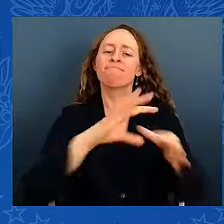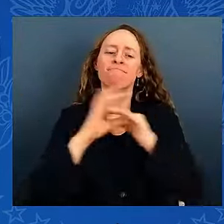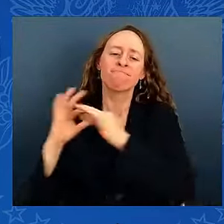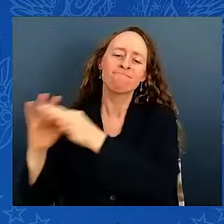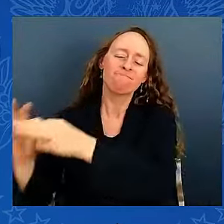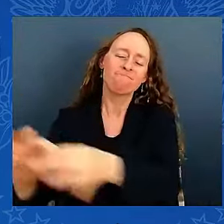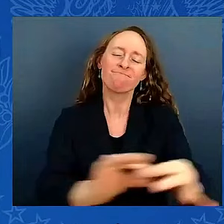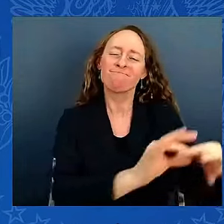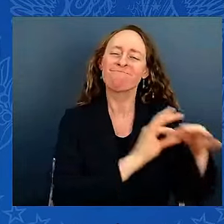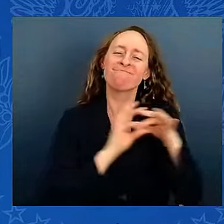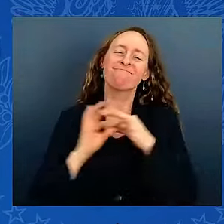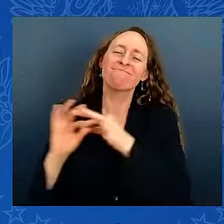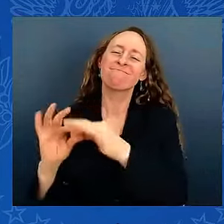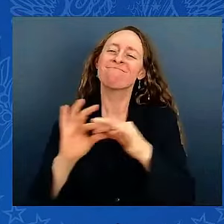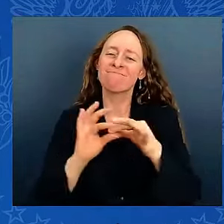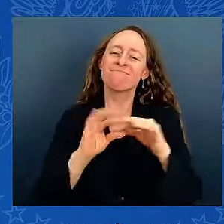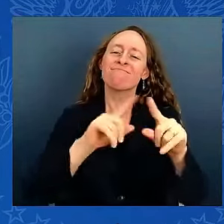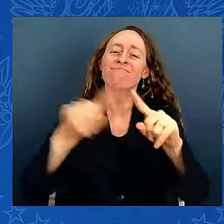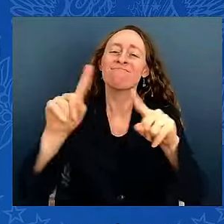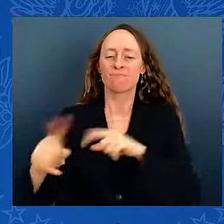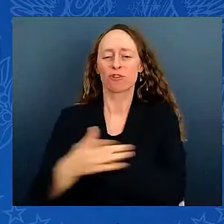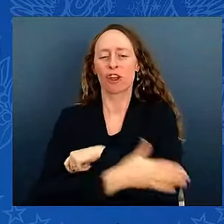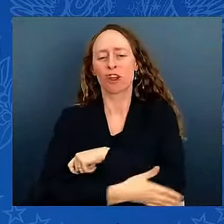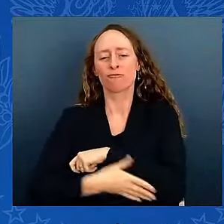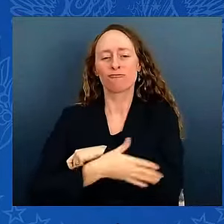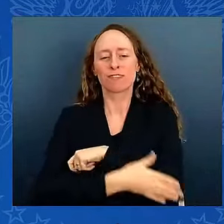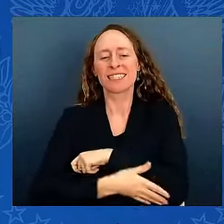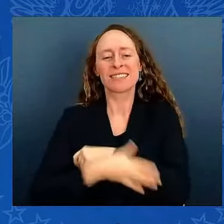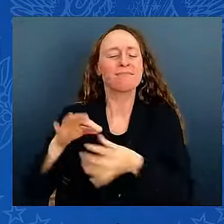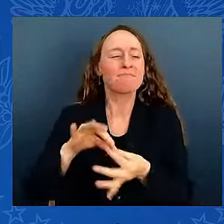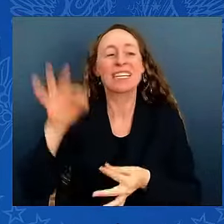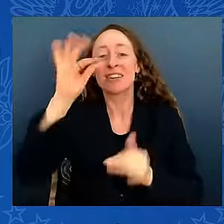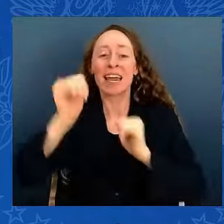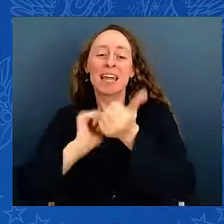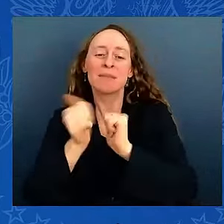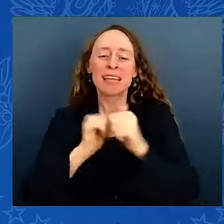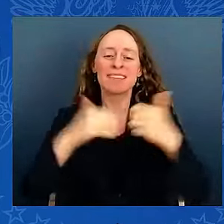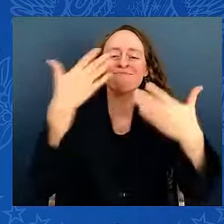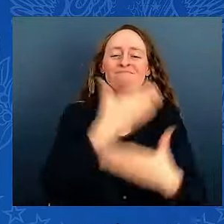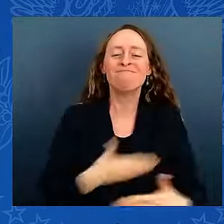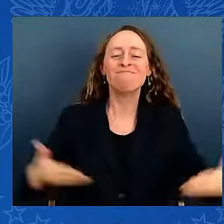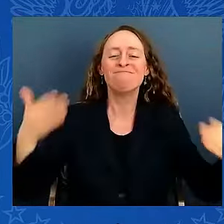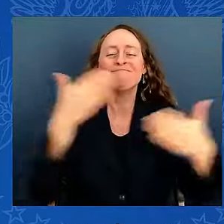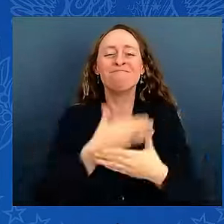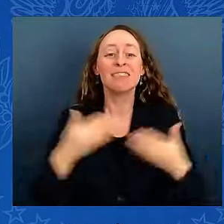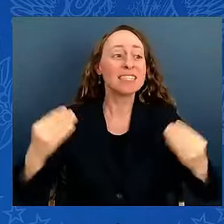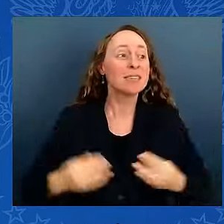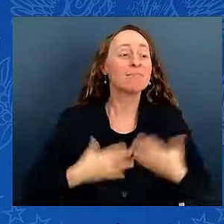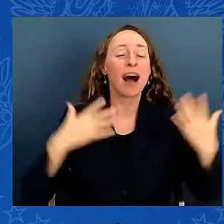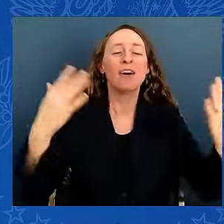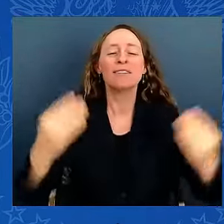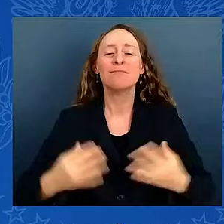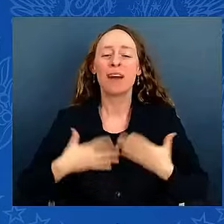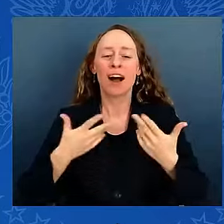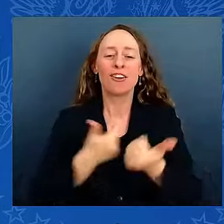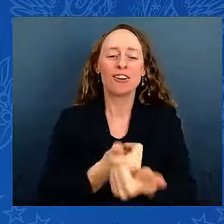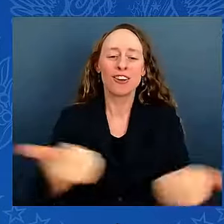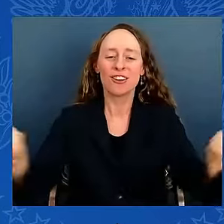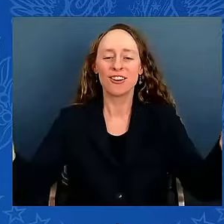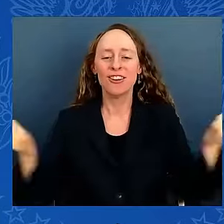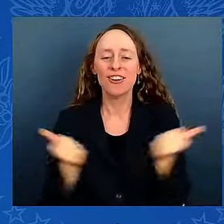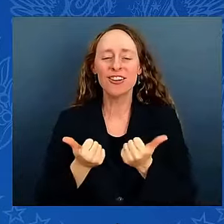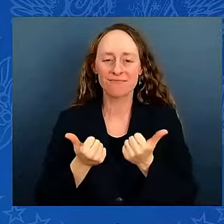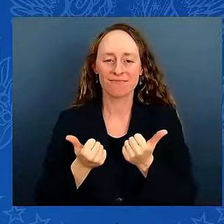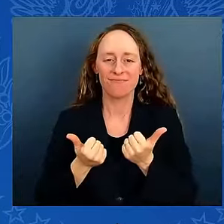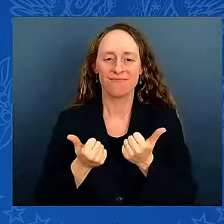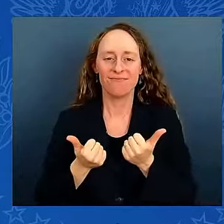competition. They also inspire others, and that is what each of us did this summer. With each competition, we represented not only the flag and its people, but we